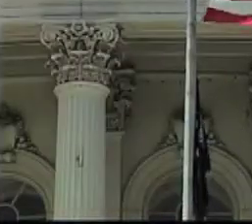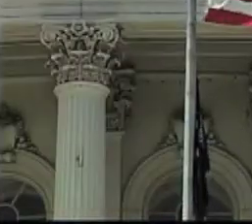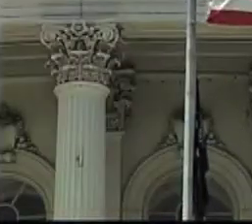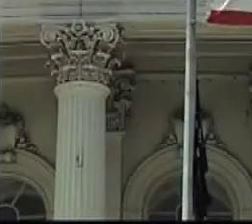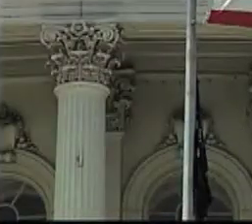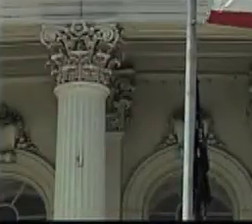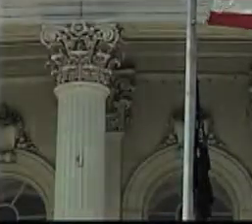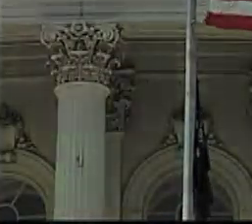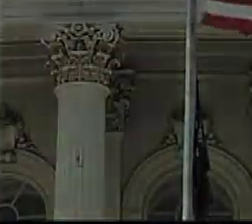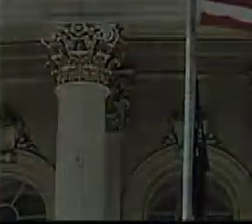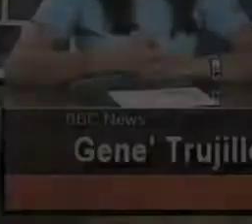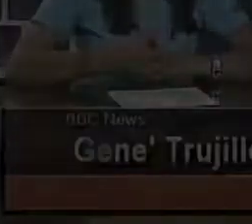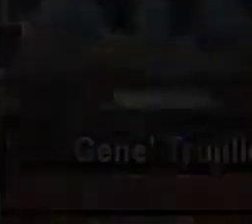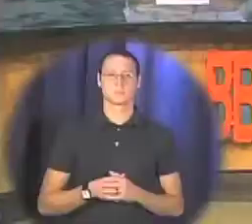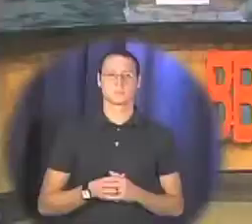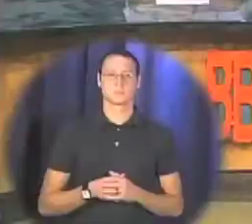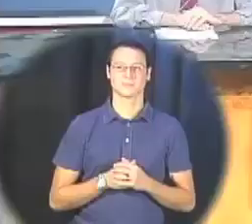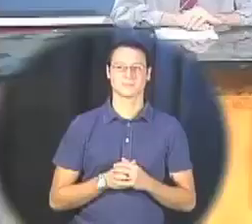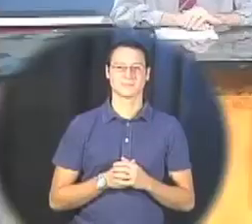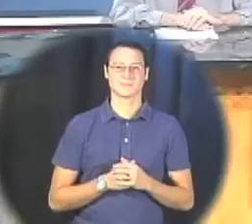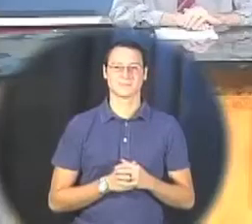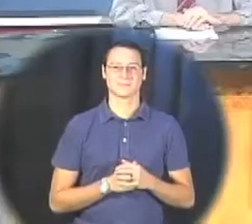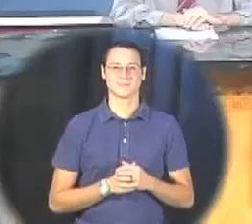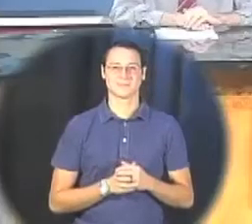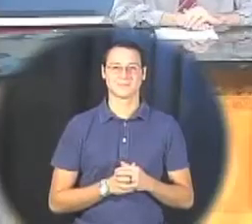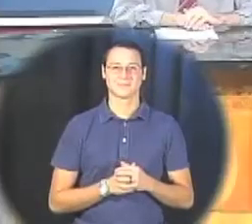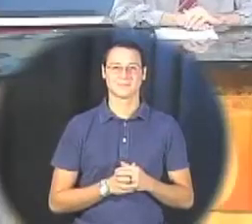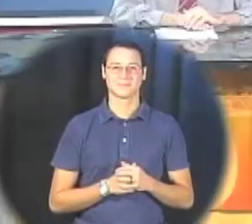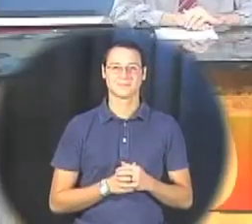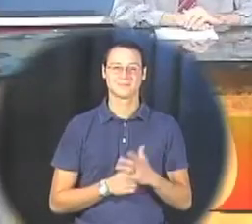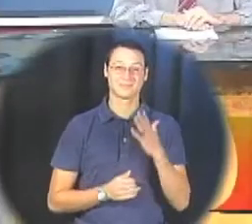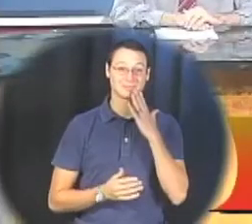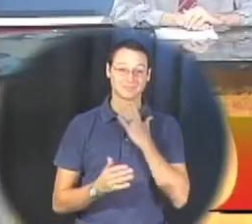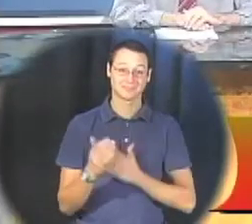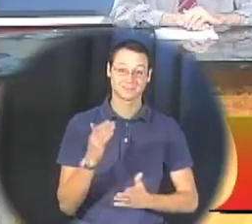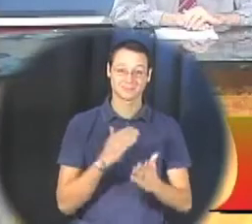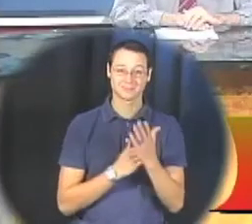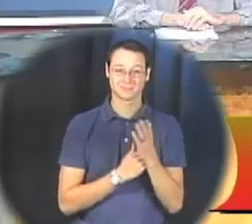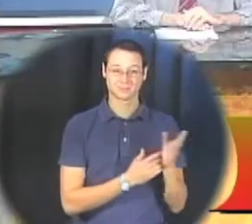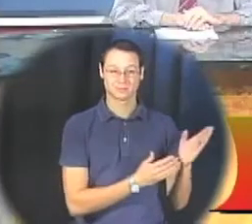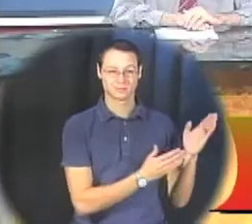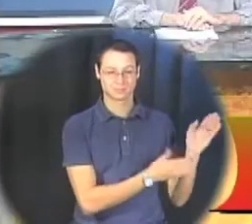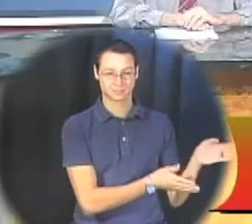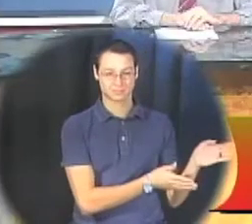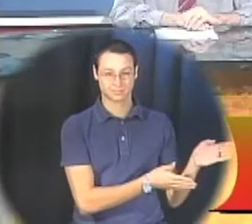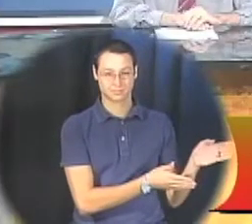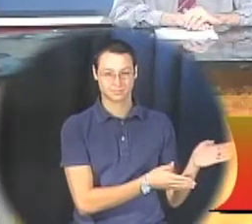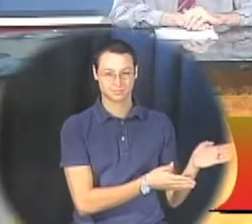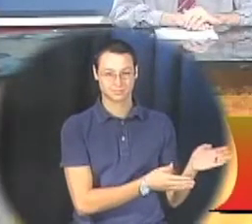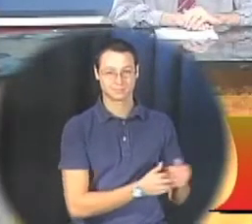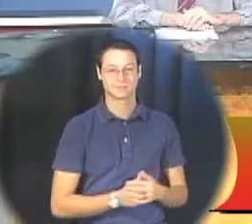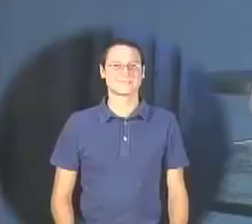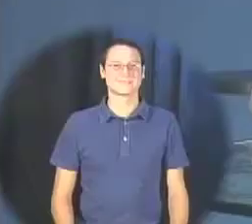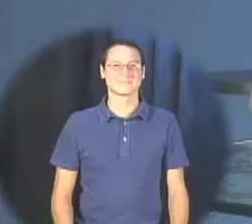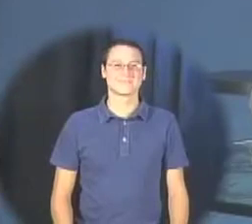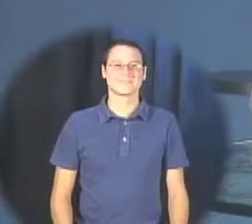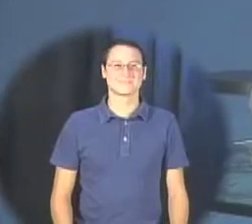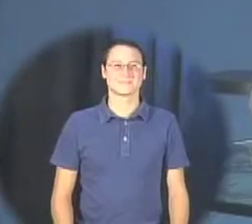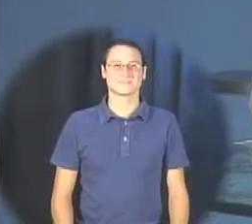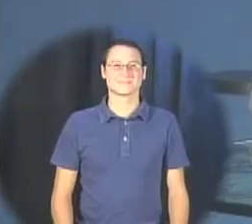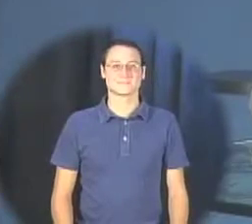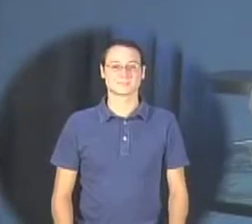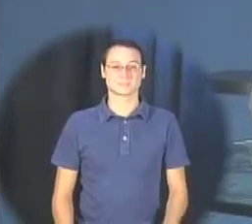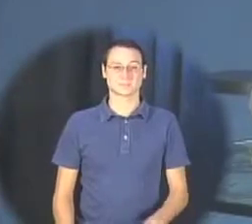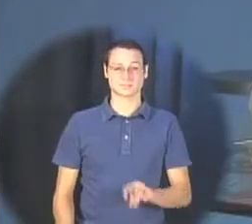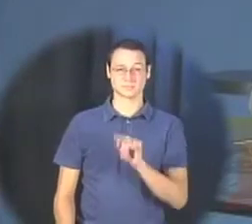Thank you. You may now be seated. Good morning. Good morning, Graves. I'm Devin Ashbridge. And I'm Taz Johnson. The